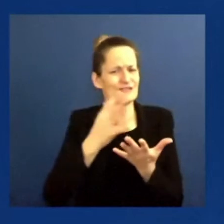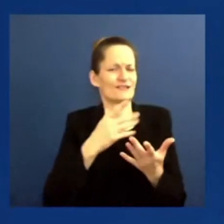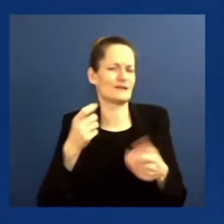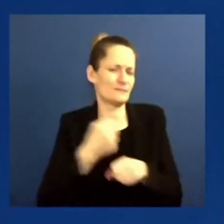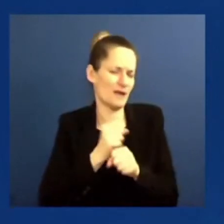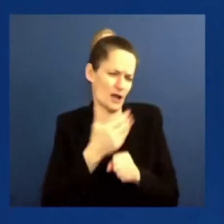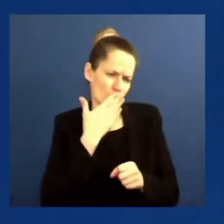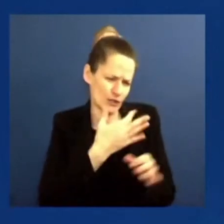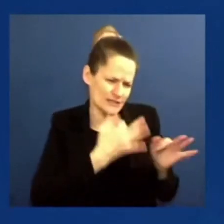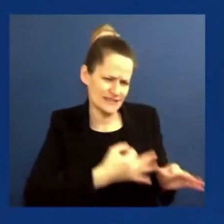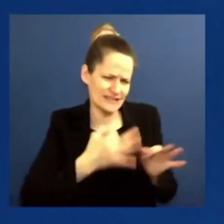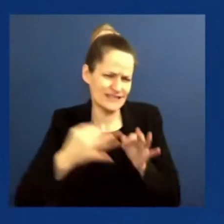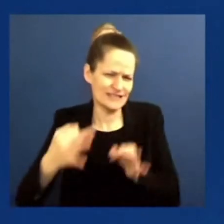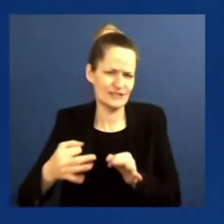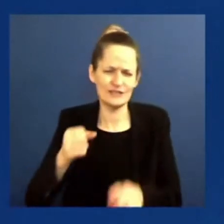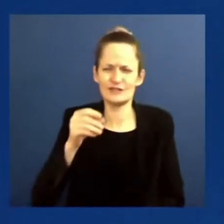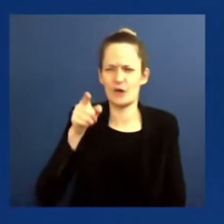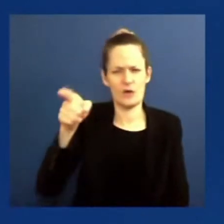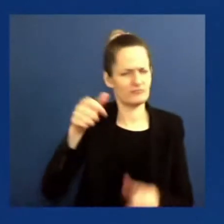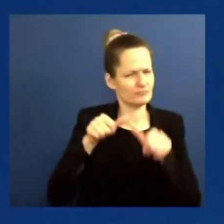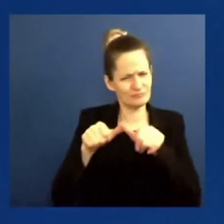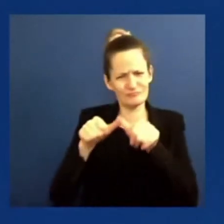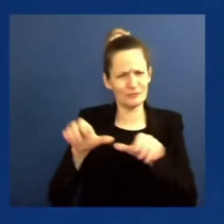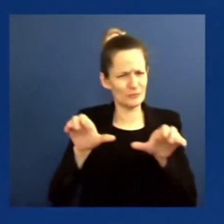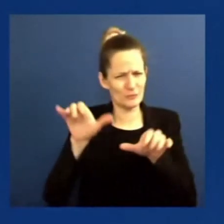that, it will come out and we will know the answer.